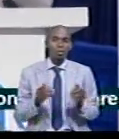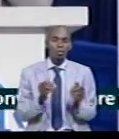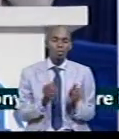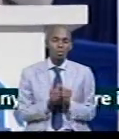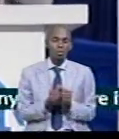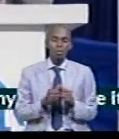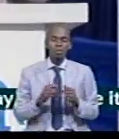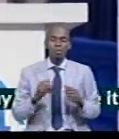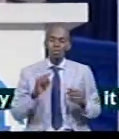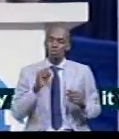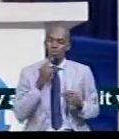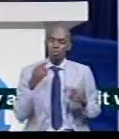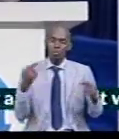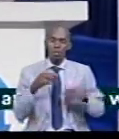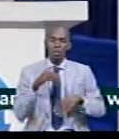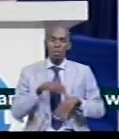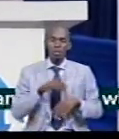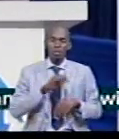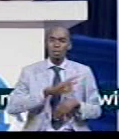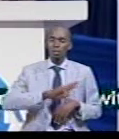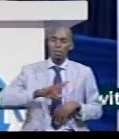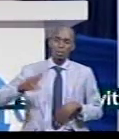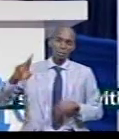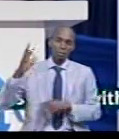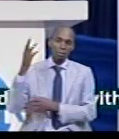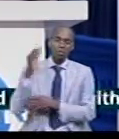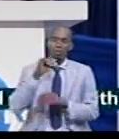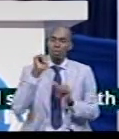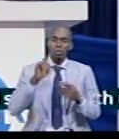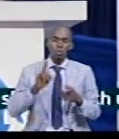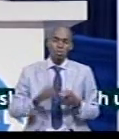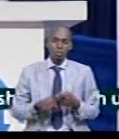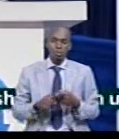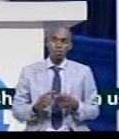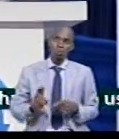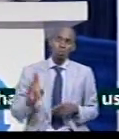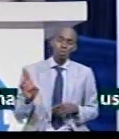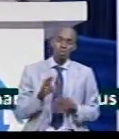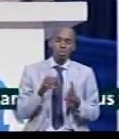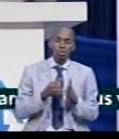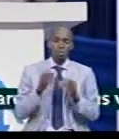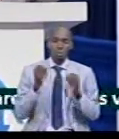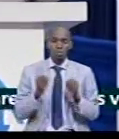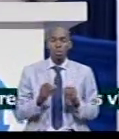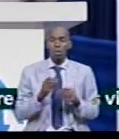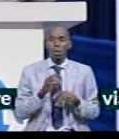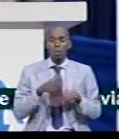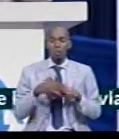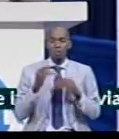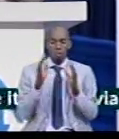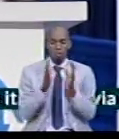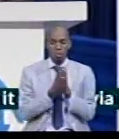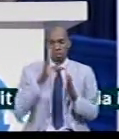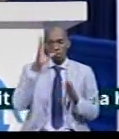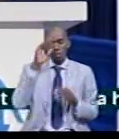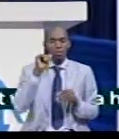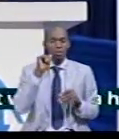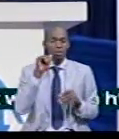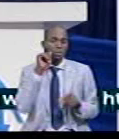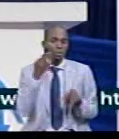on the right, unable to lift it up. After the final prayer, our sister is